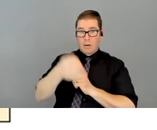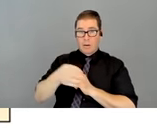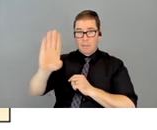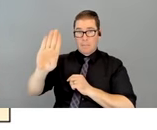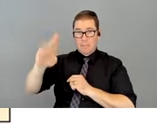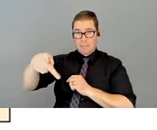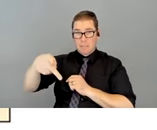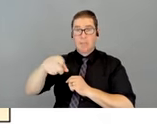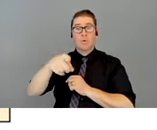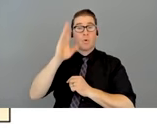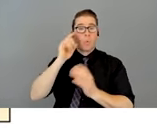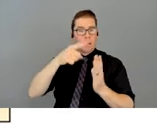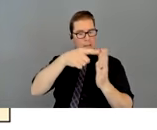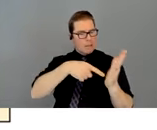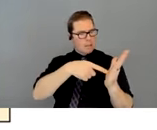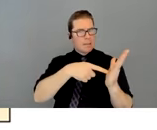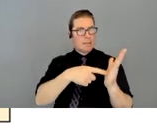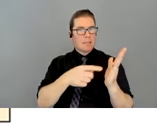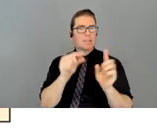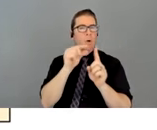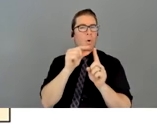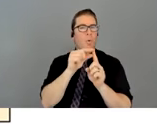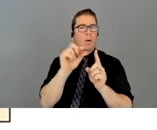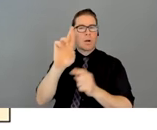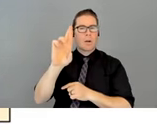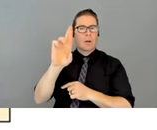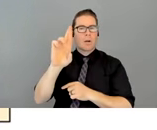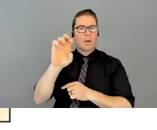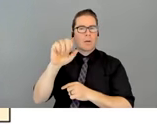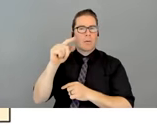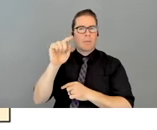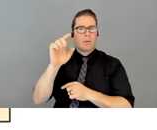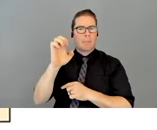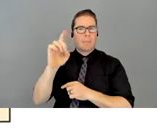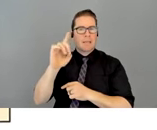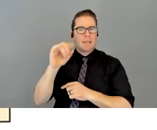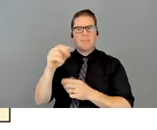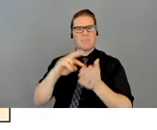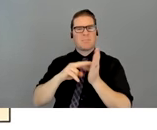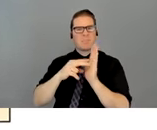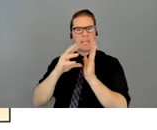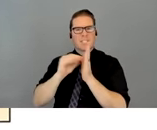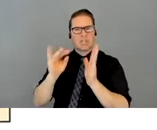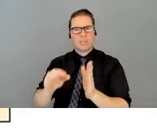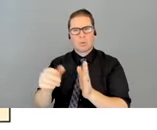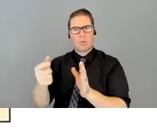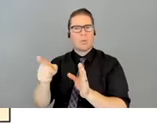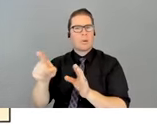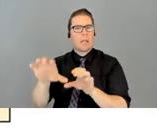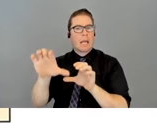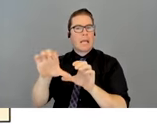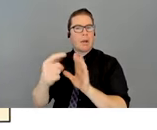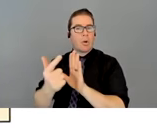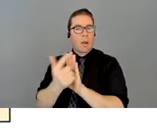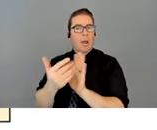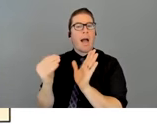repeated in most of the behavior bullets. That word alone leads us to believe